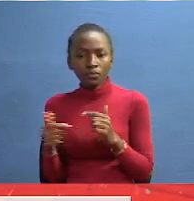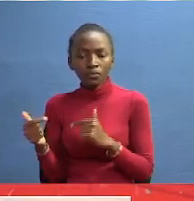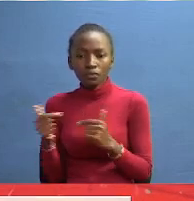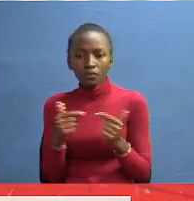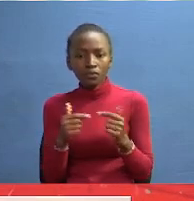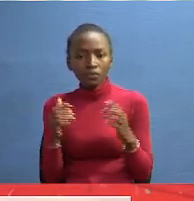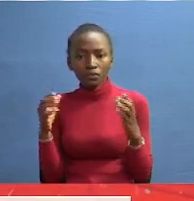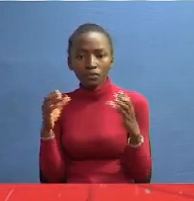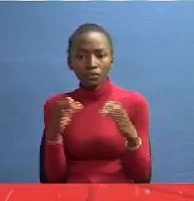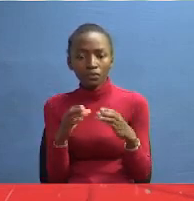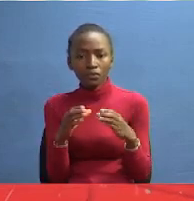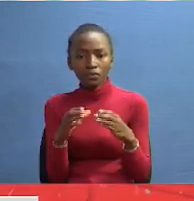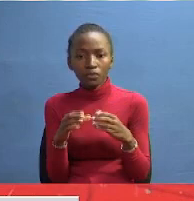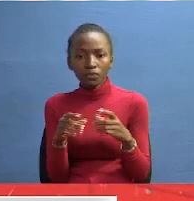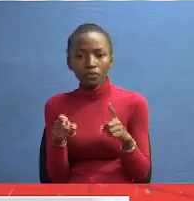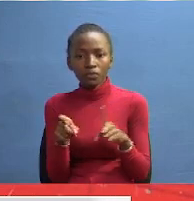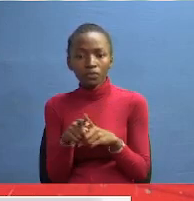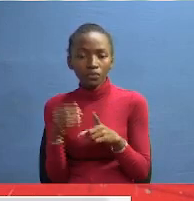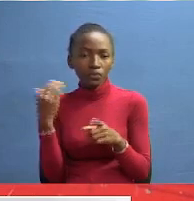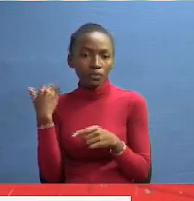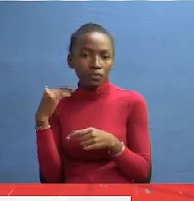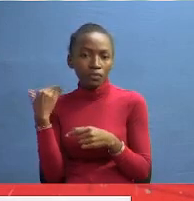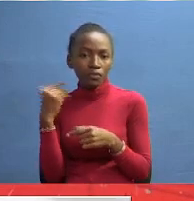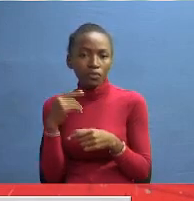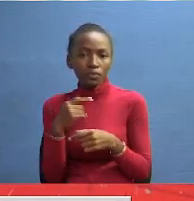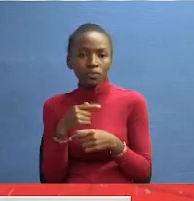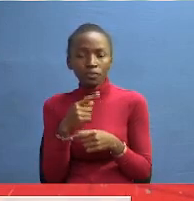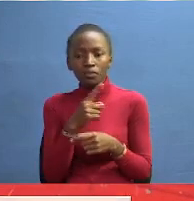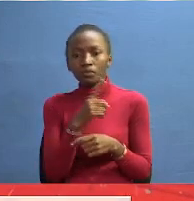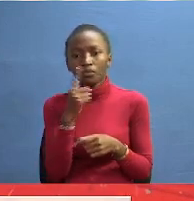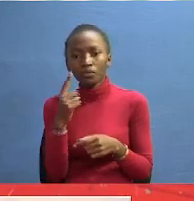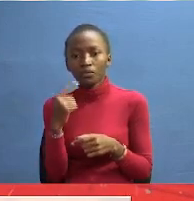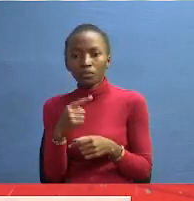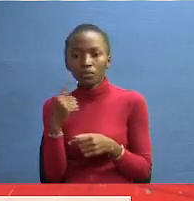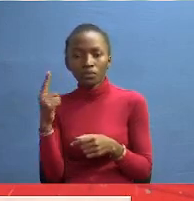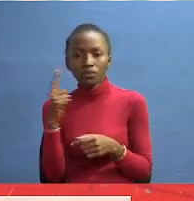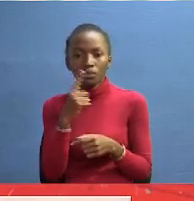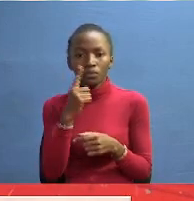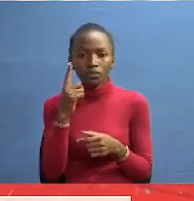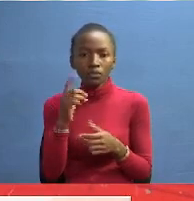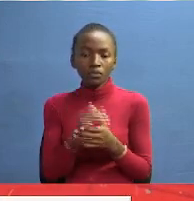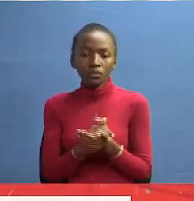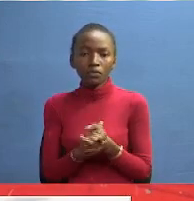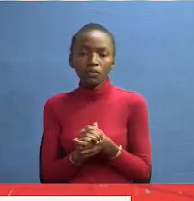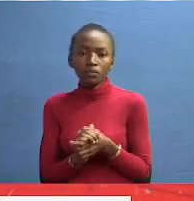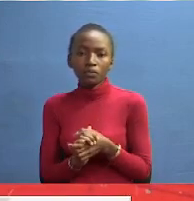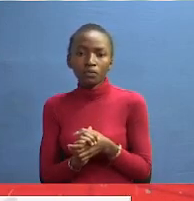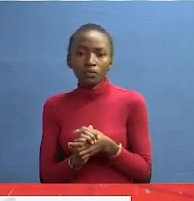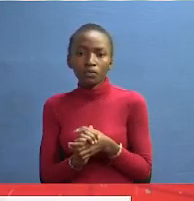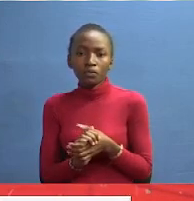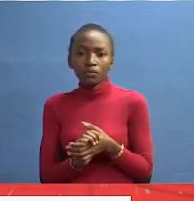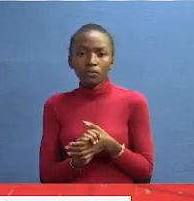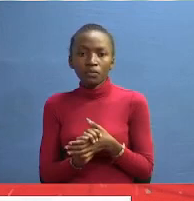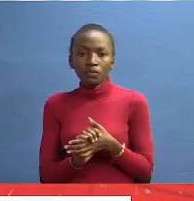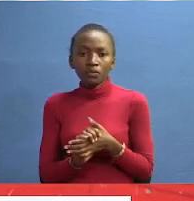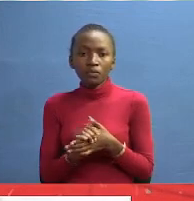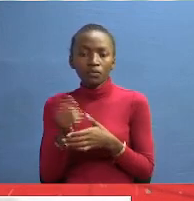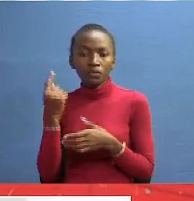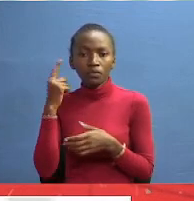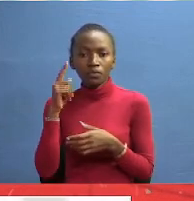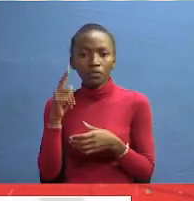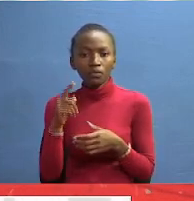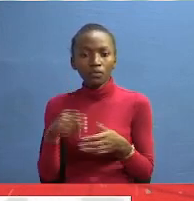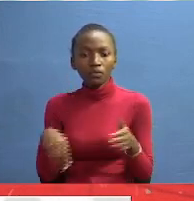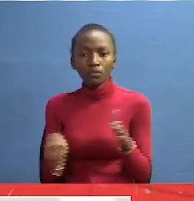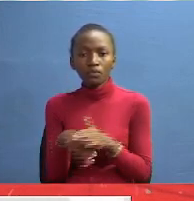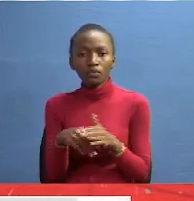the criminals moving around because of the the elimination of the tariff barriers within